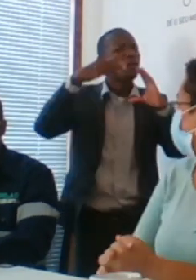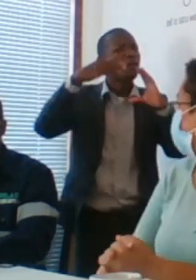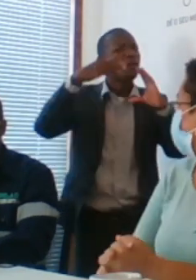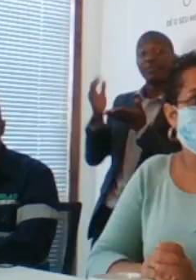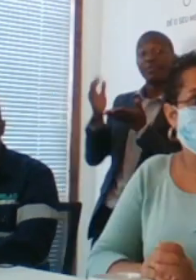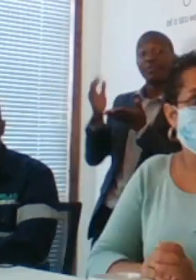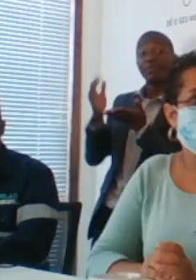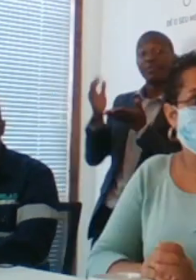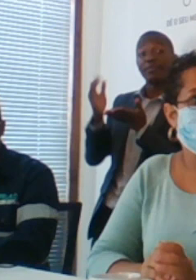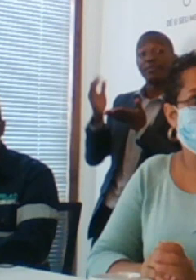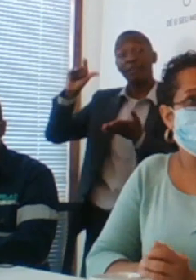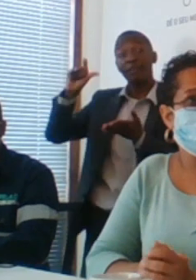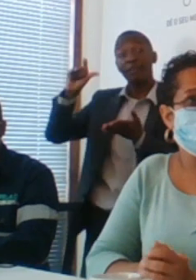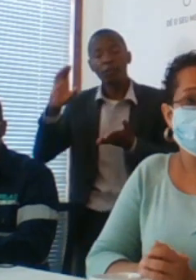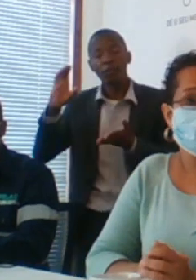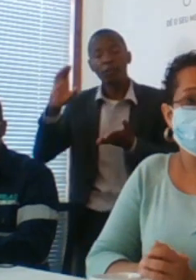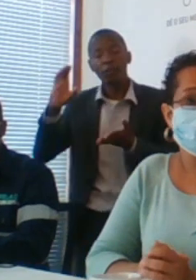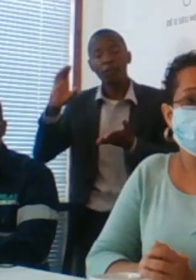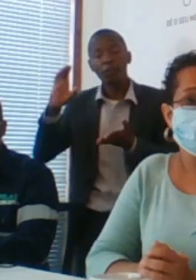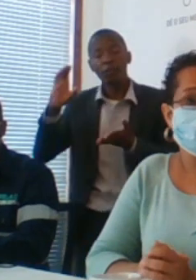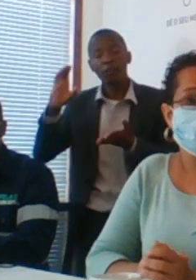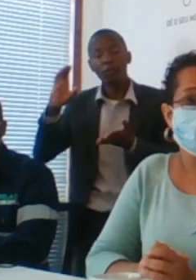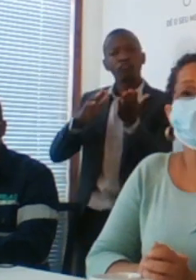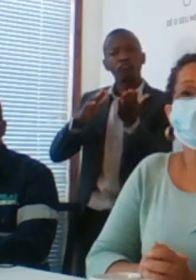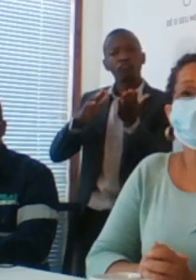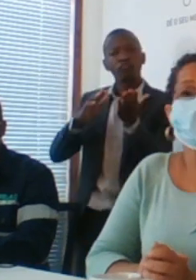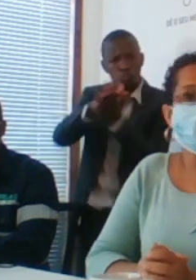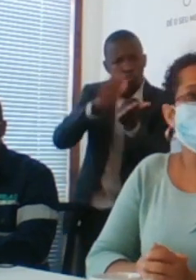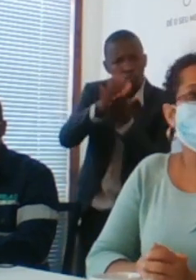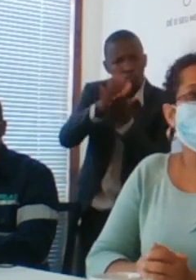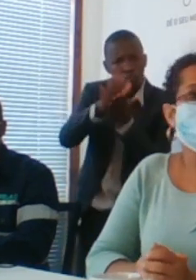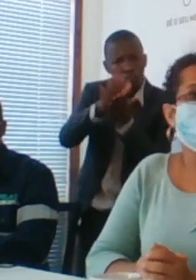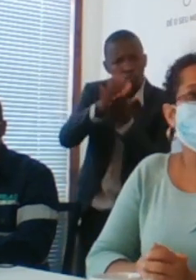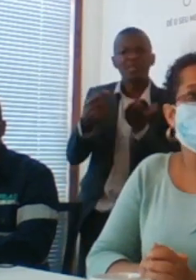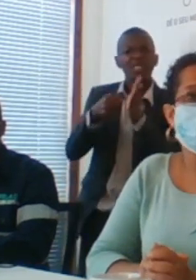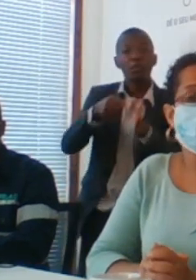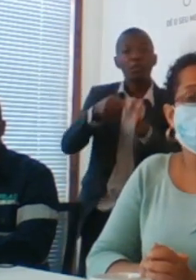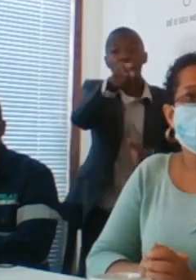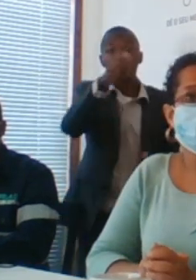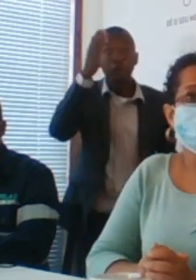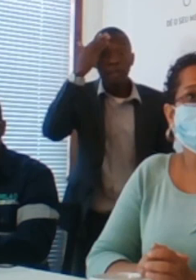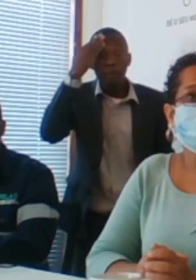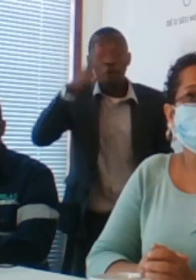So you can actually share that information with the people you know that needs to